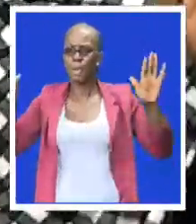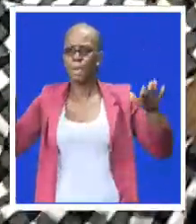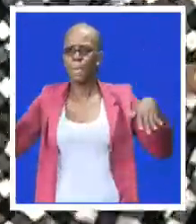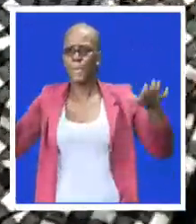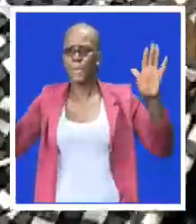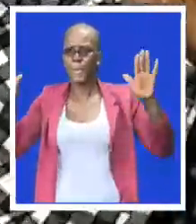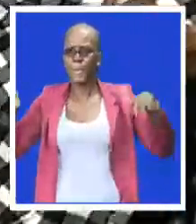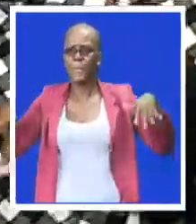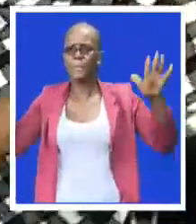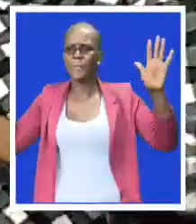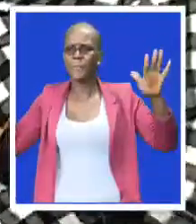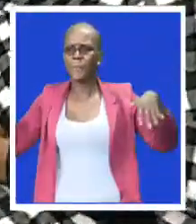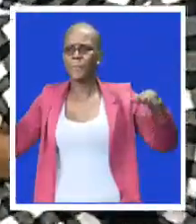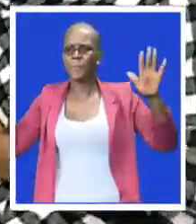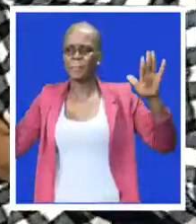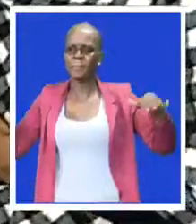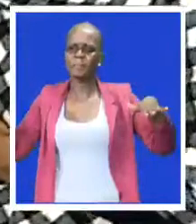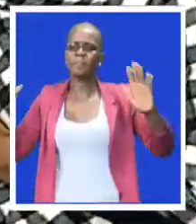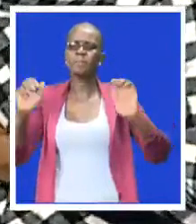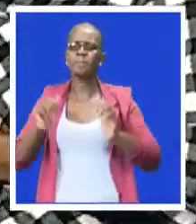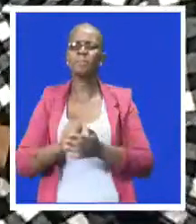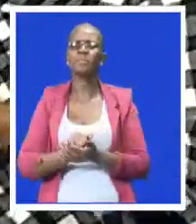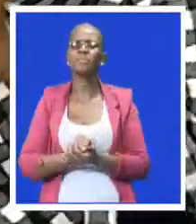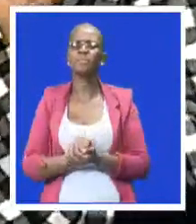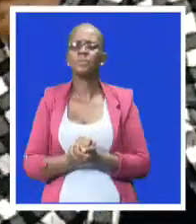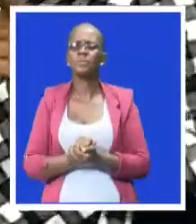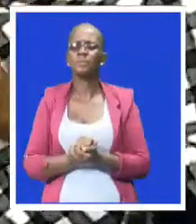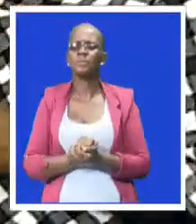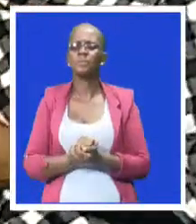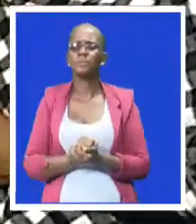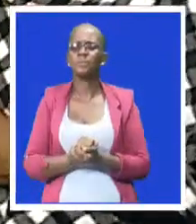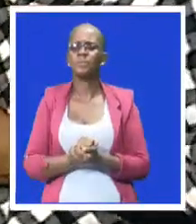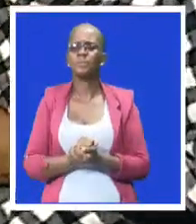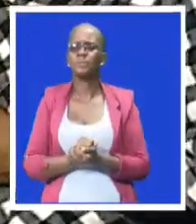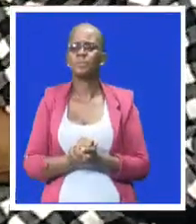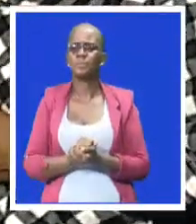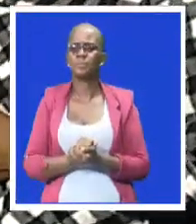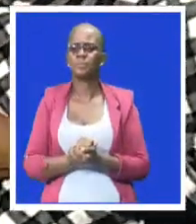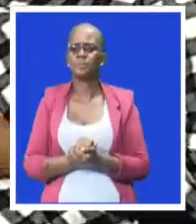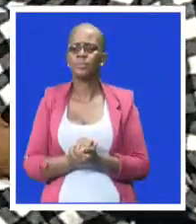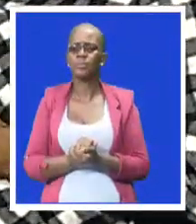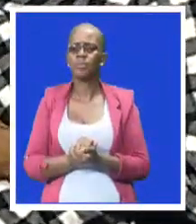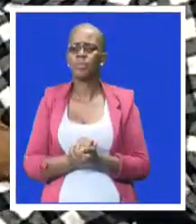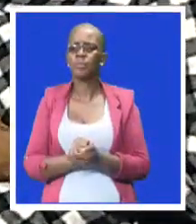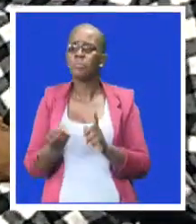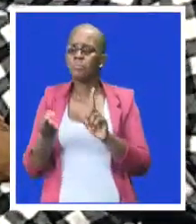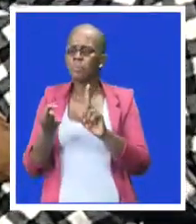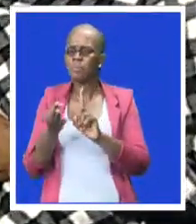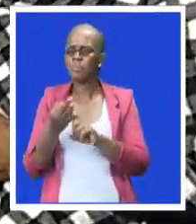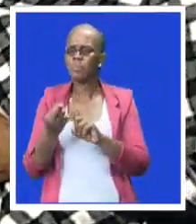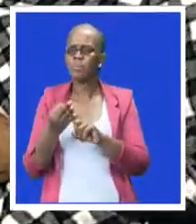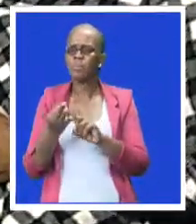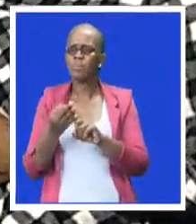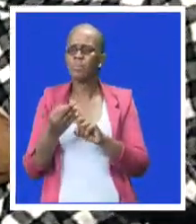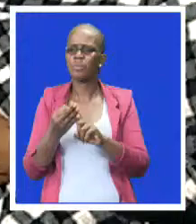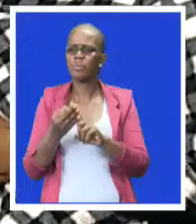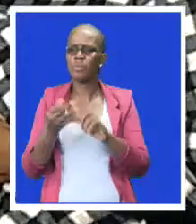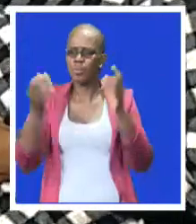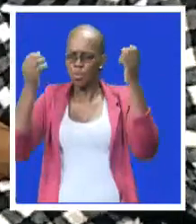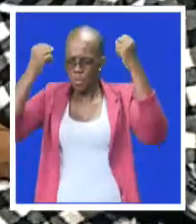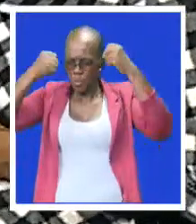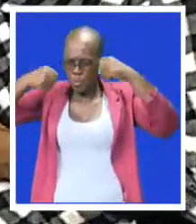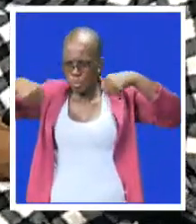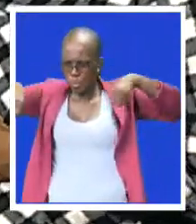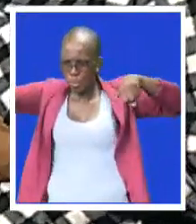They fly. Yes, they fly up on the sky. And what is this animal? A